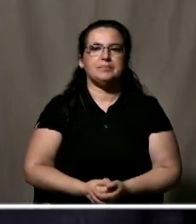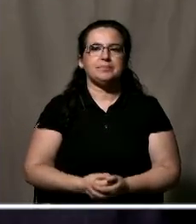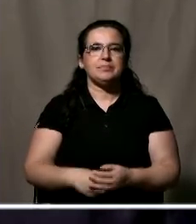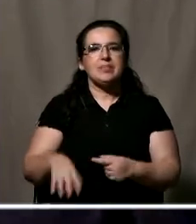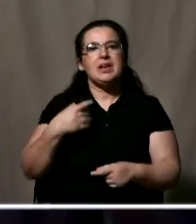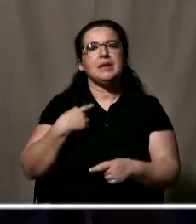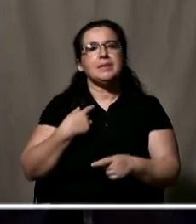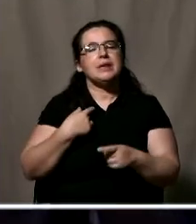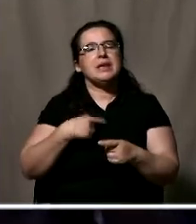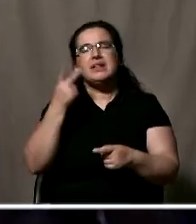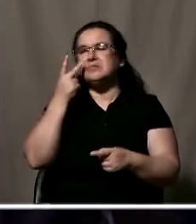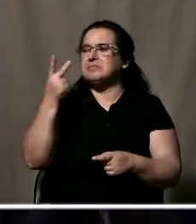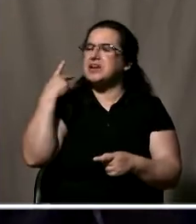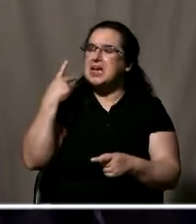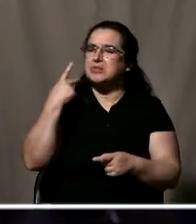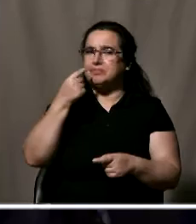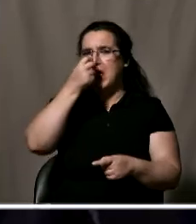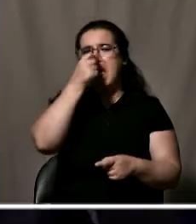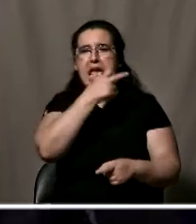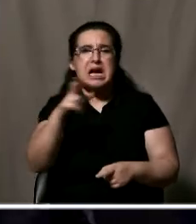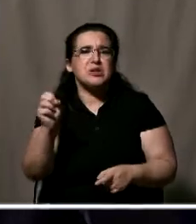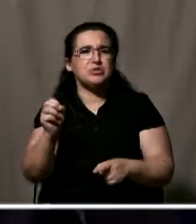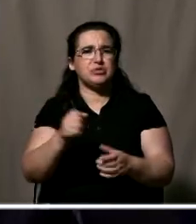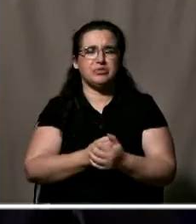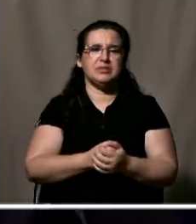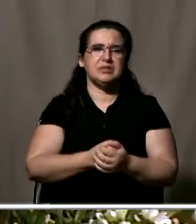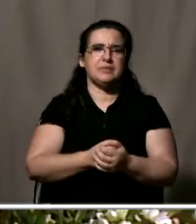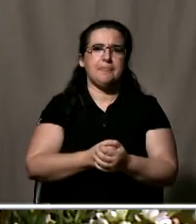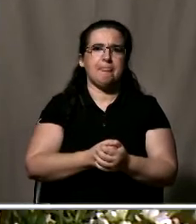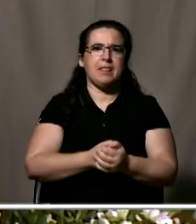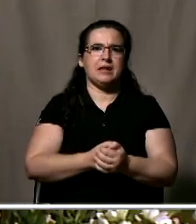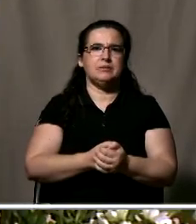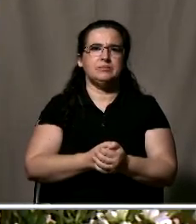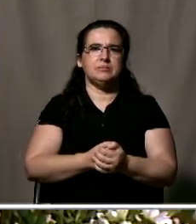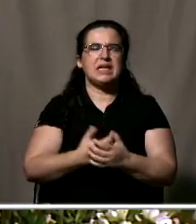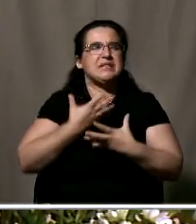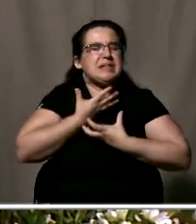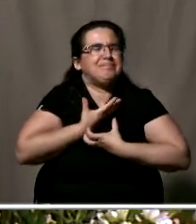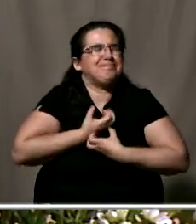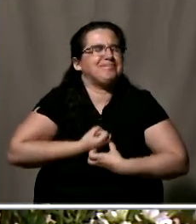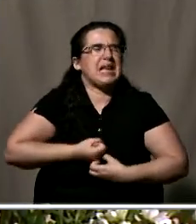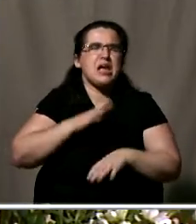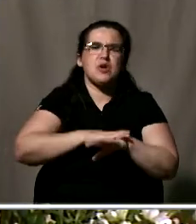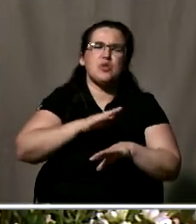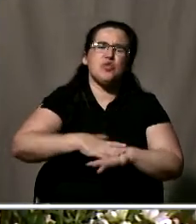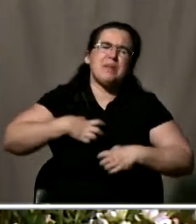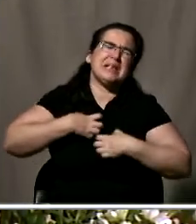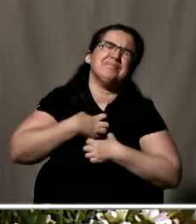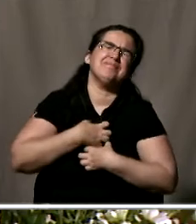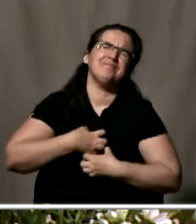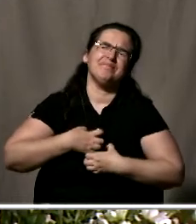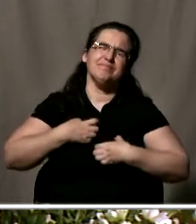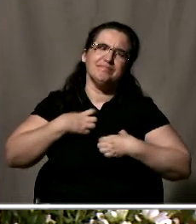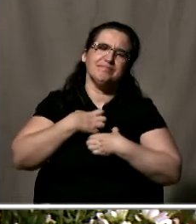verem os seus fracassos. They look at their mistakes. Ver os seus erros. They become so consumed with guilt. E ficam tão consumidos